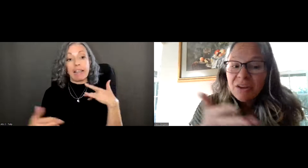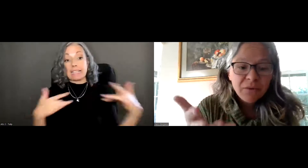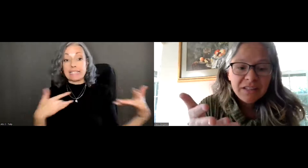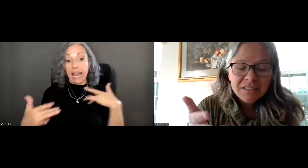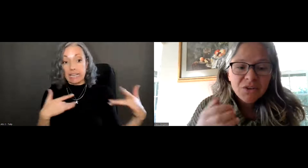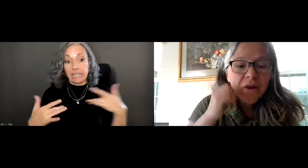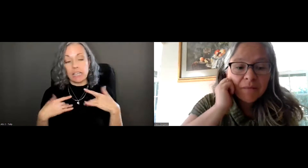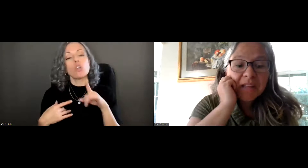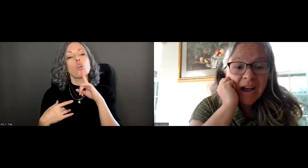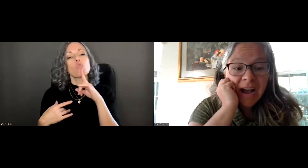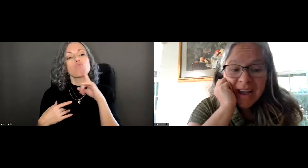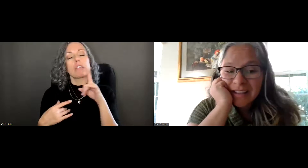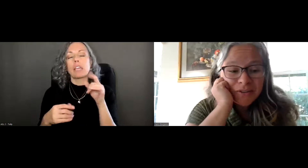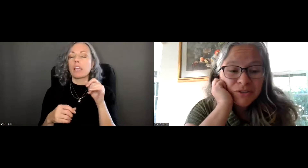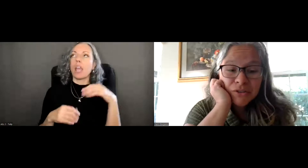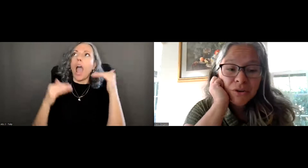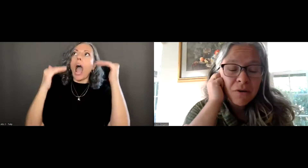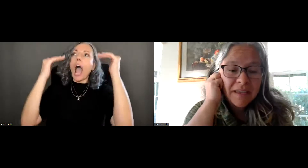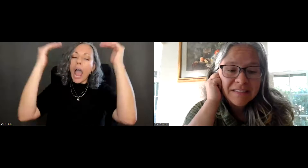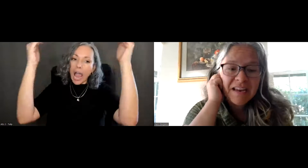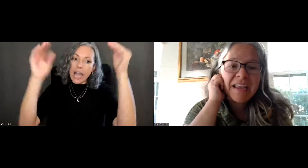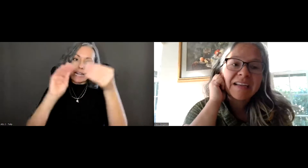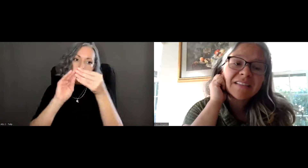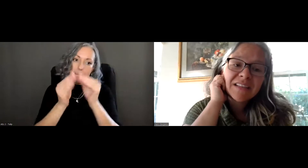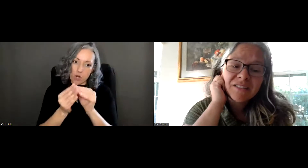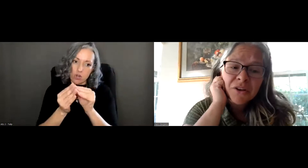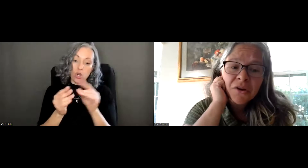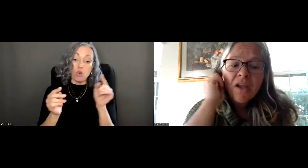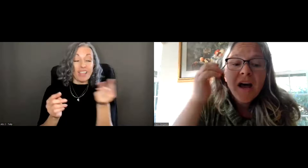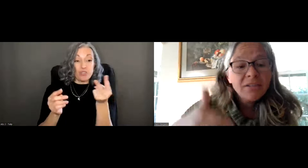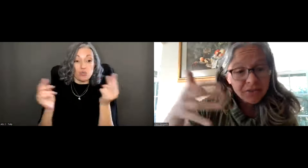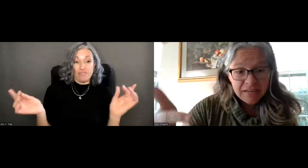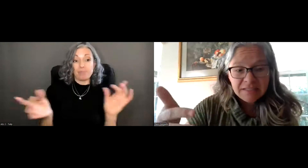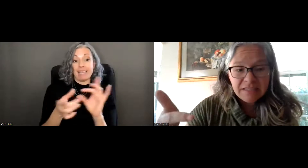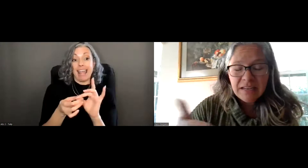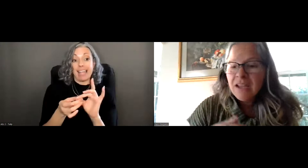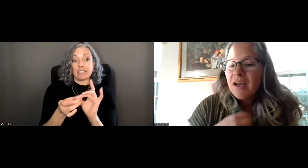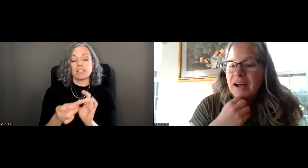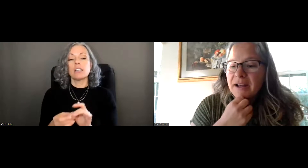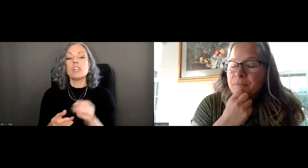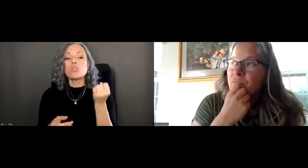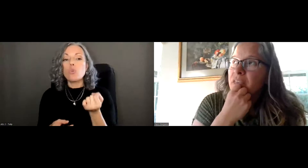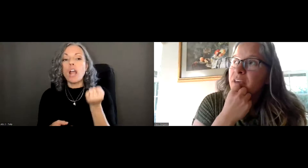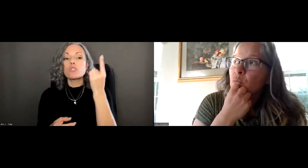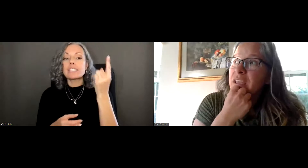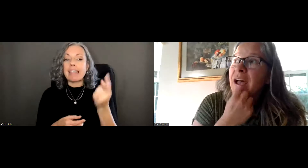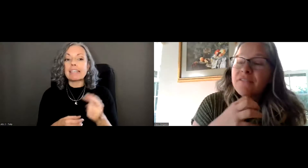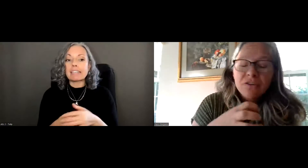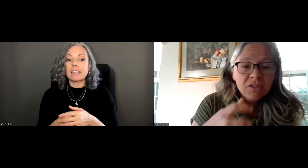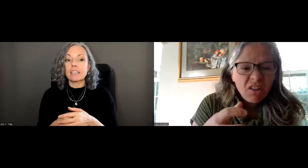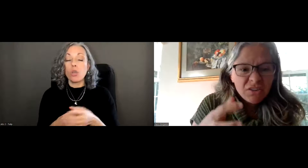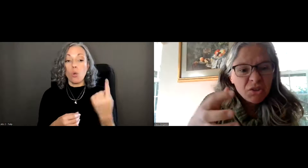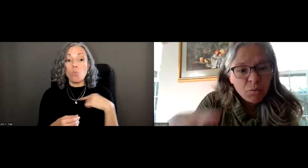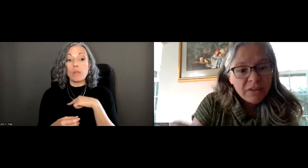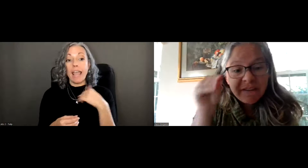anxiety, it really is incredibly high. Those two go hand in hand. And so understanding that we have